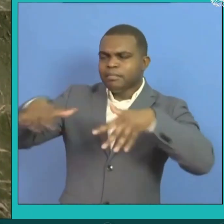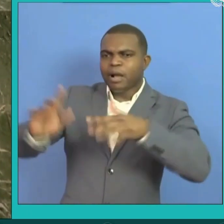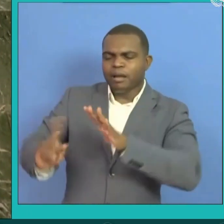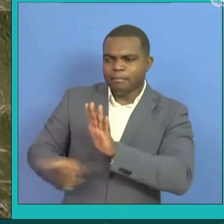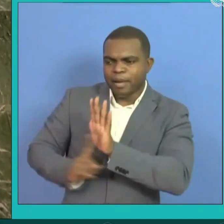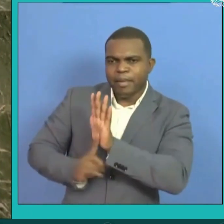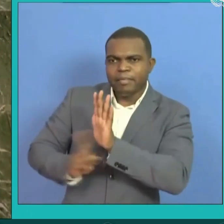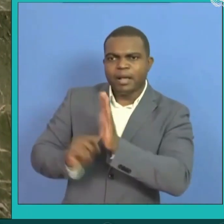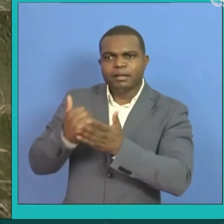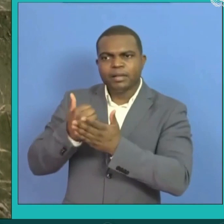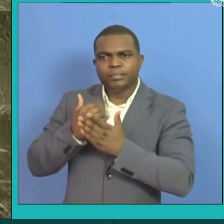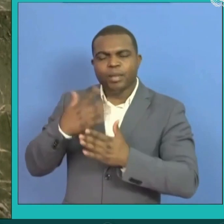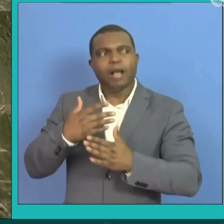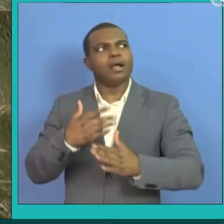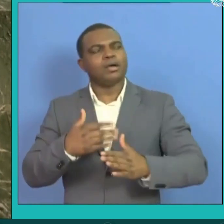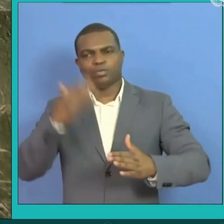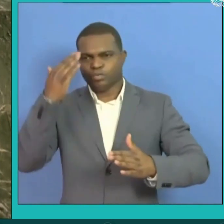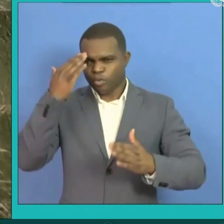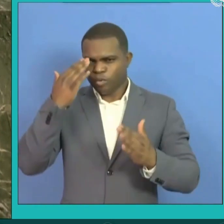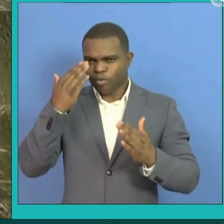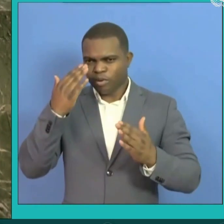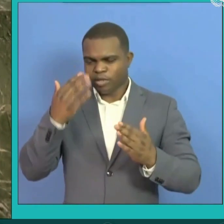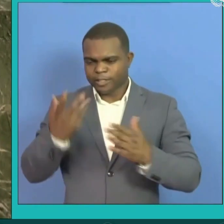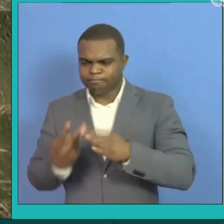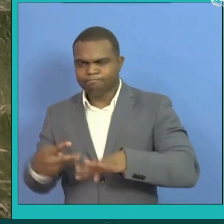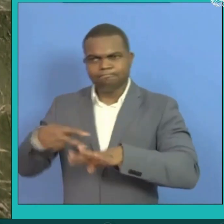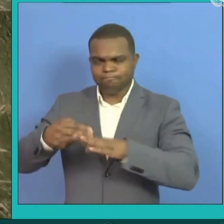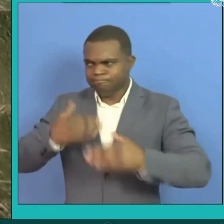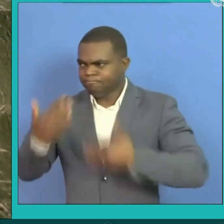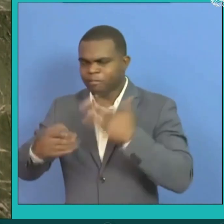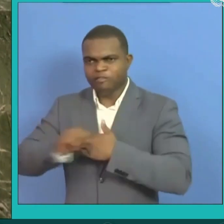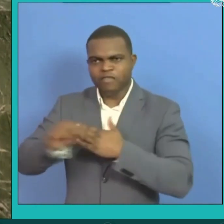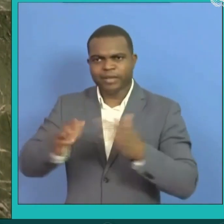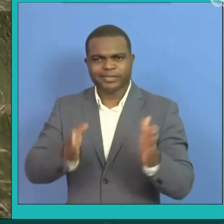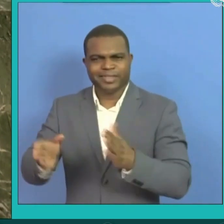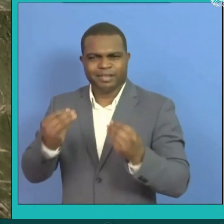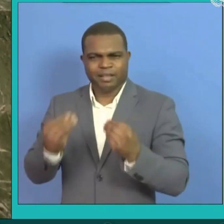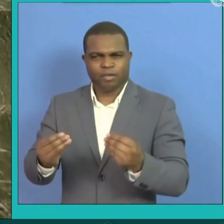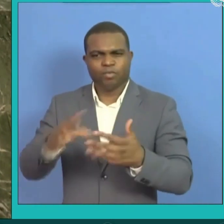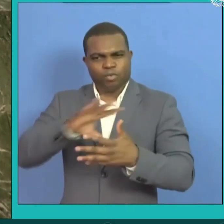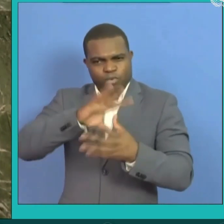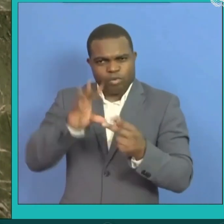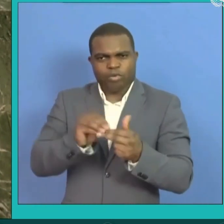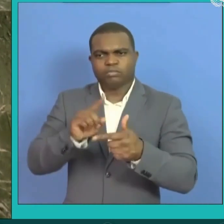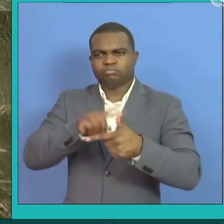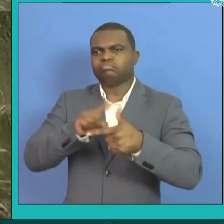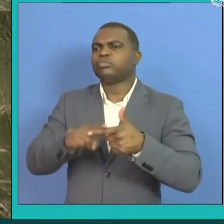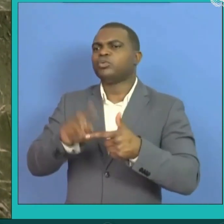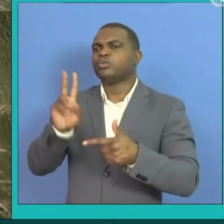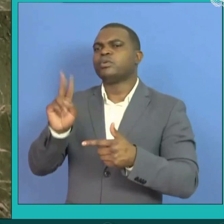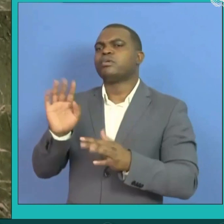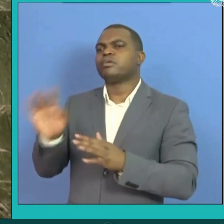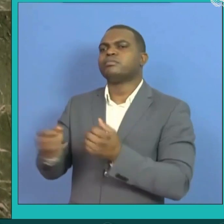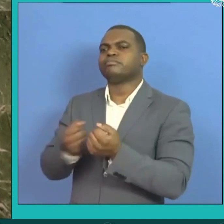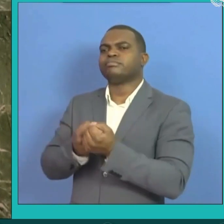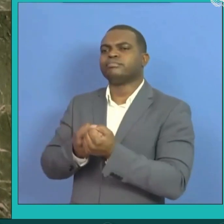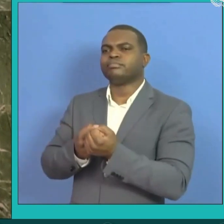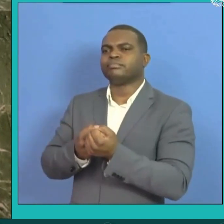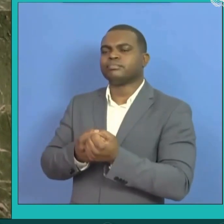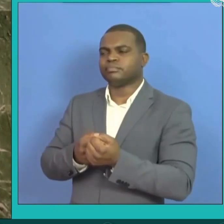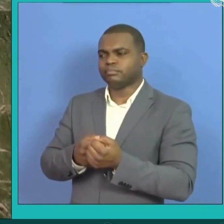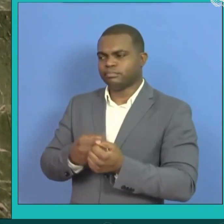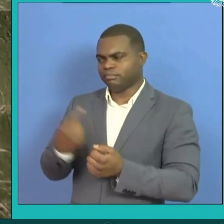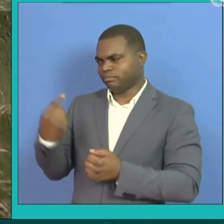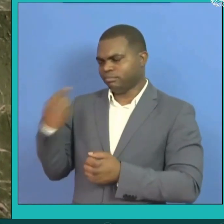All initiatives and is pleased that the first regional launch of this initiative globally took place in the